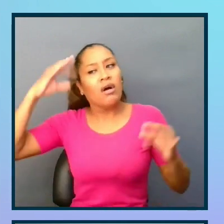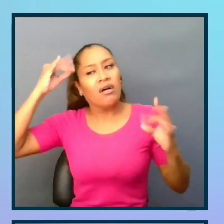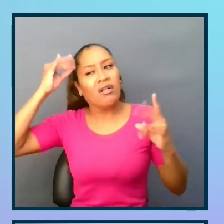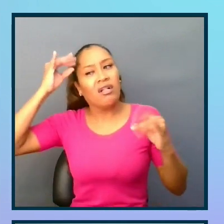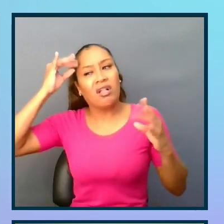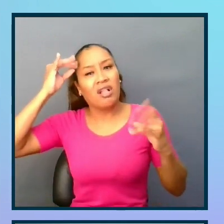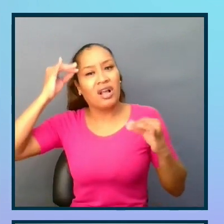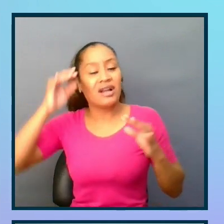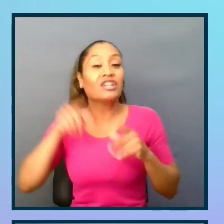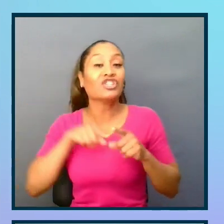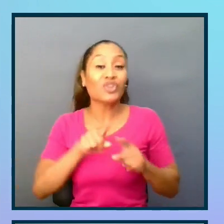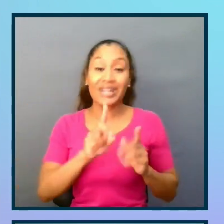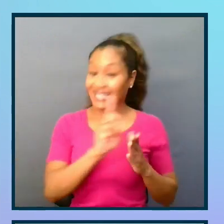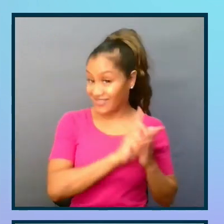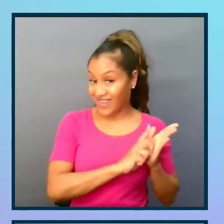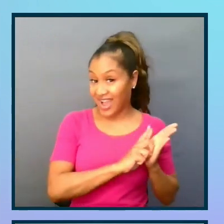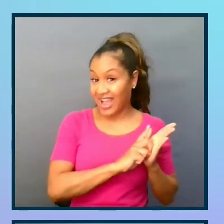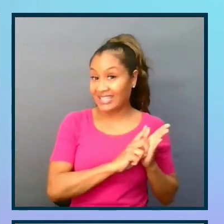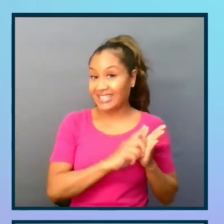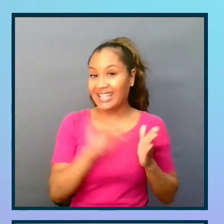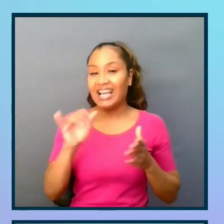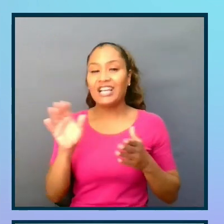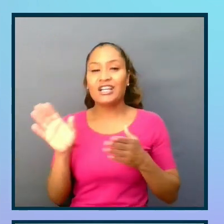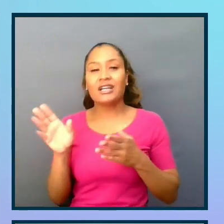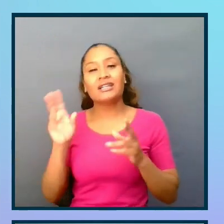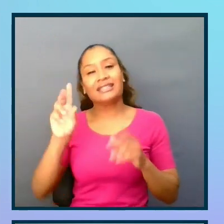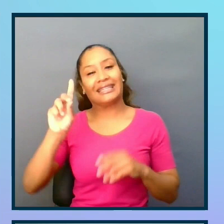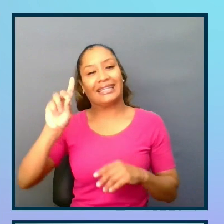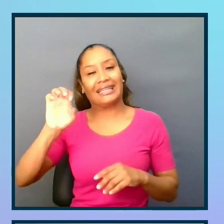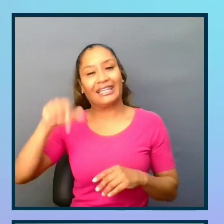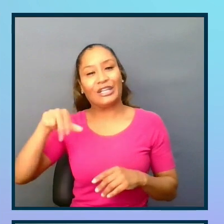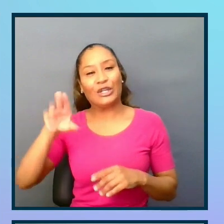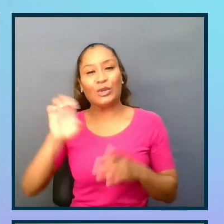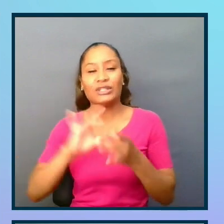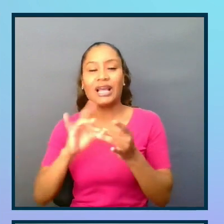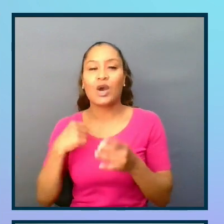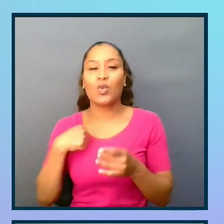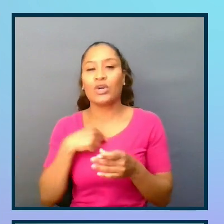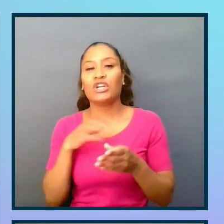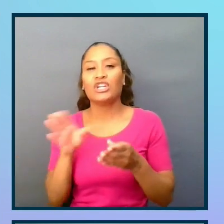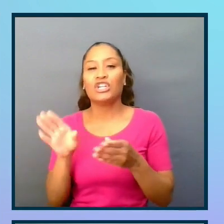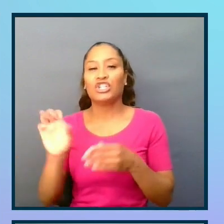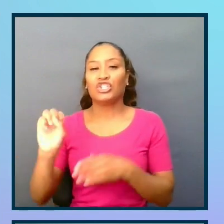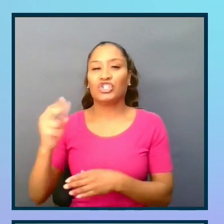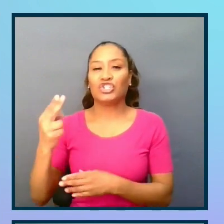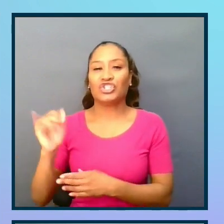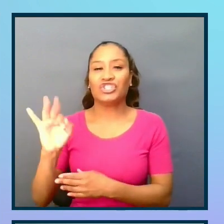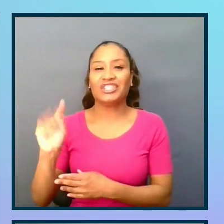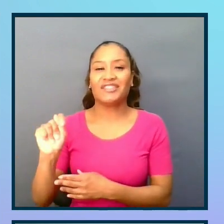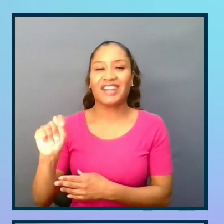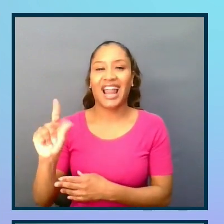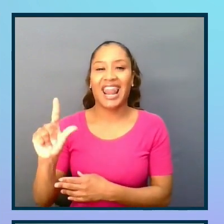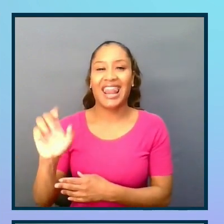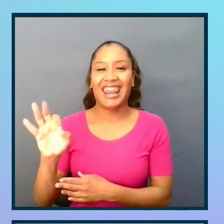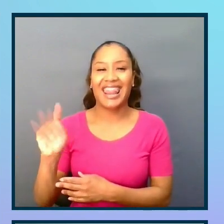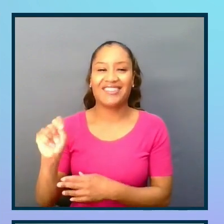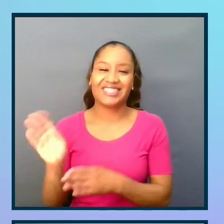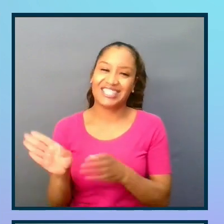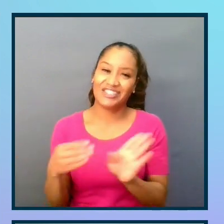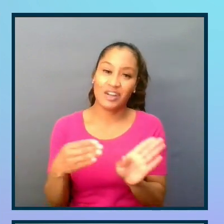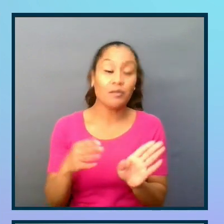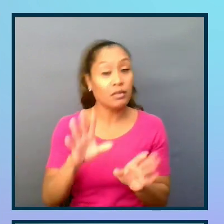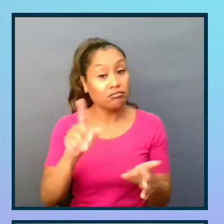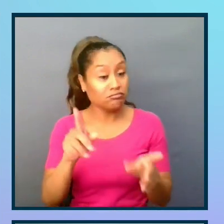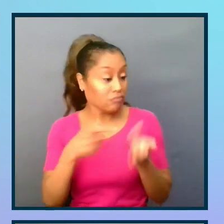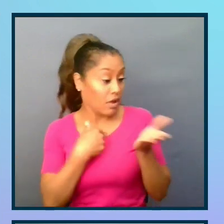design phase. That's that shift left that you might hear Deque say a lot. So right off the bat, and like Aaron said, this is a real design we use. So